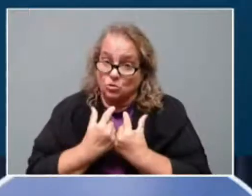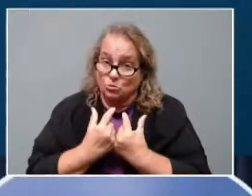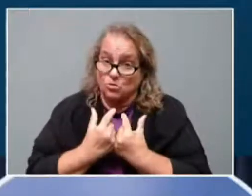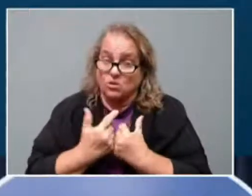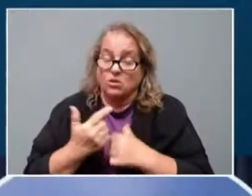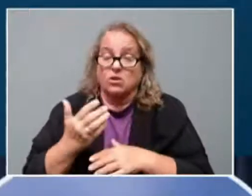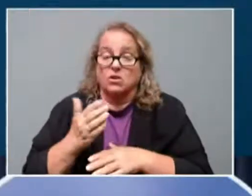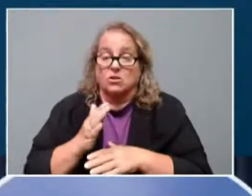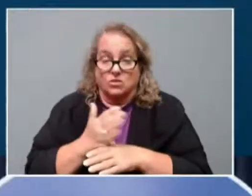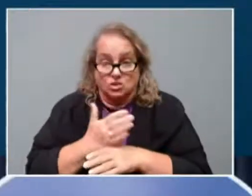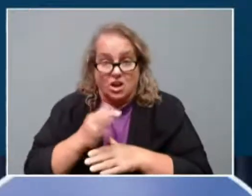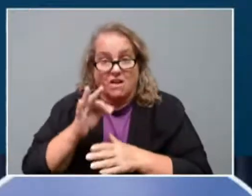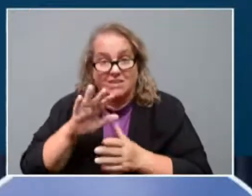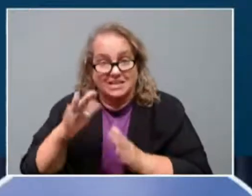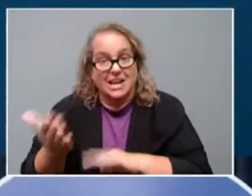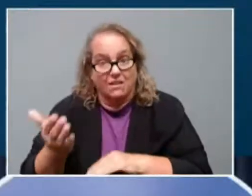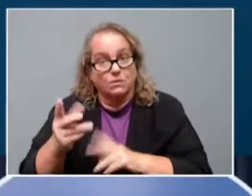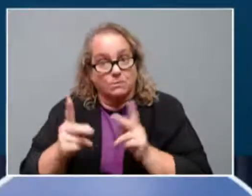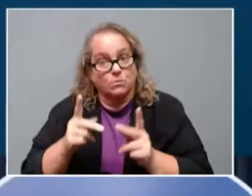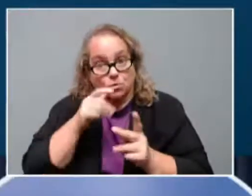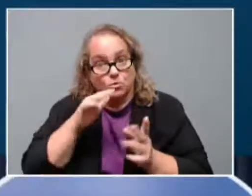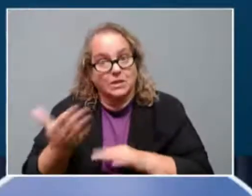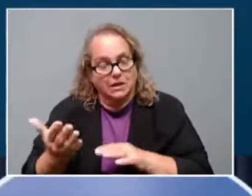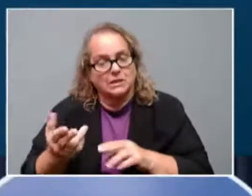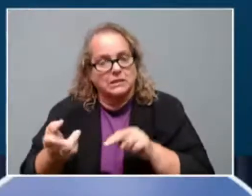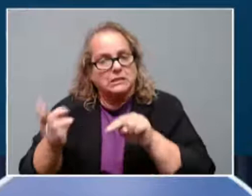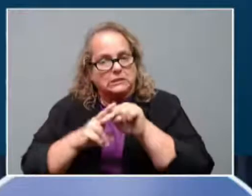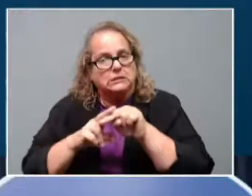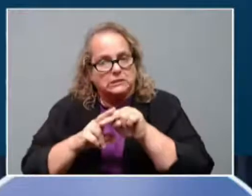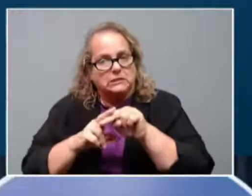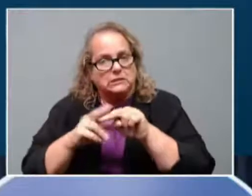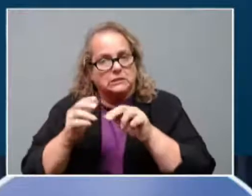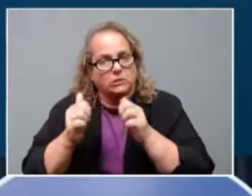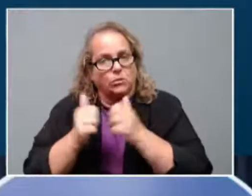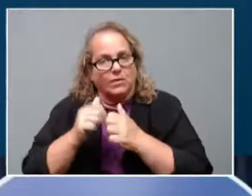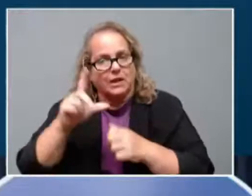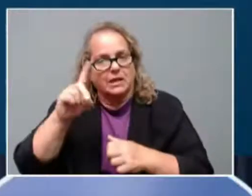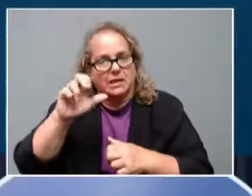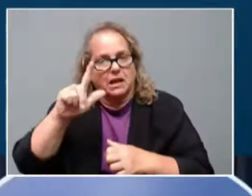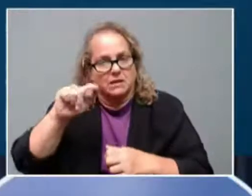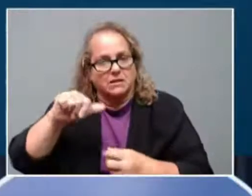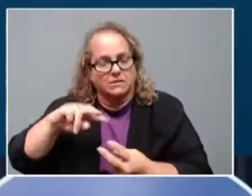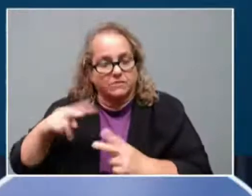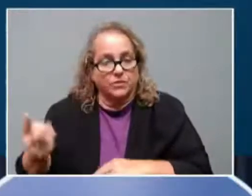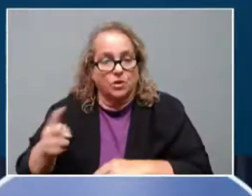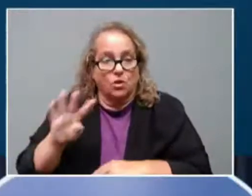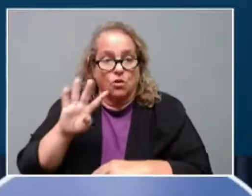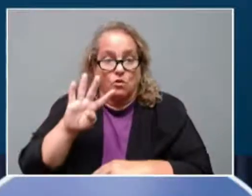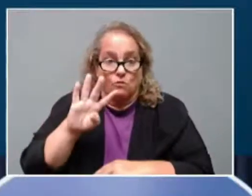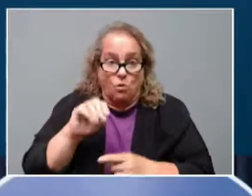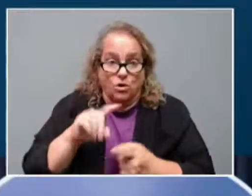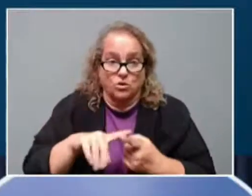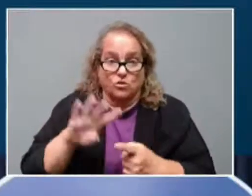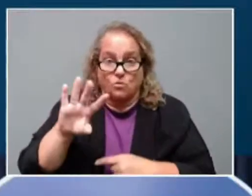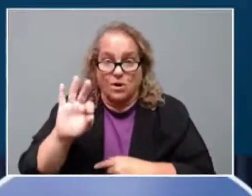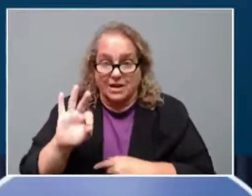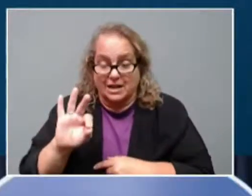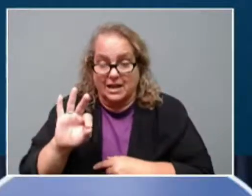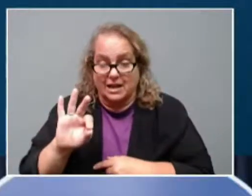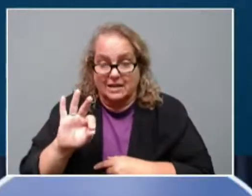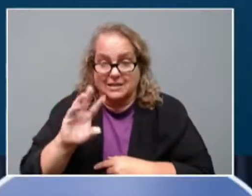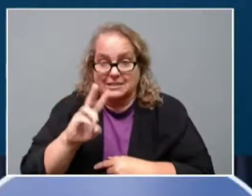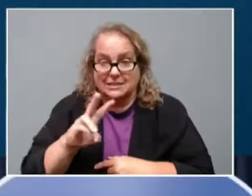pretty significantly with the Delta variant. Need to get vaccinated. 40 to 49, 2/3.